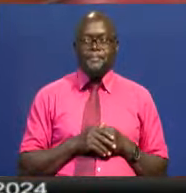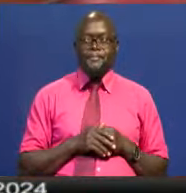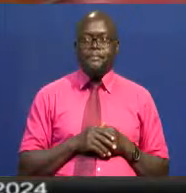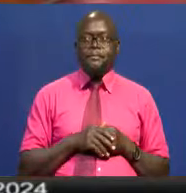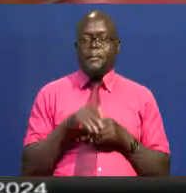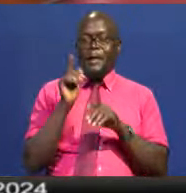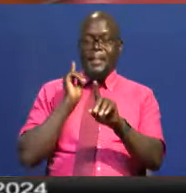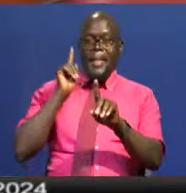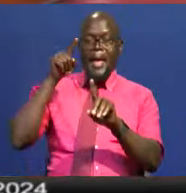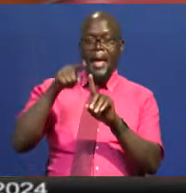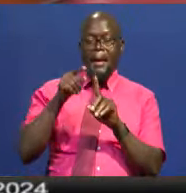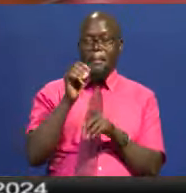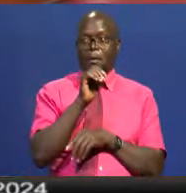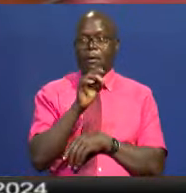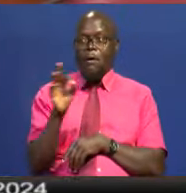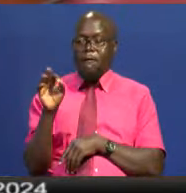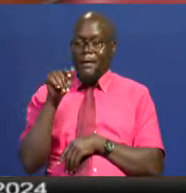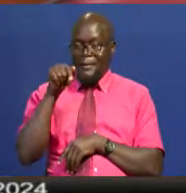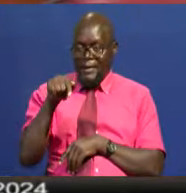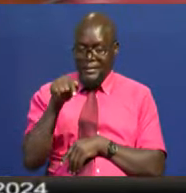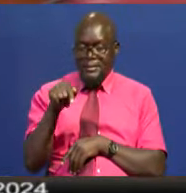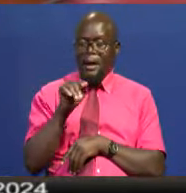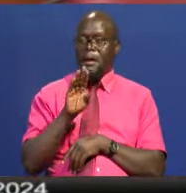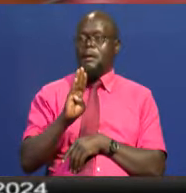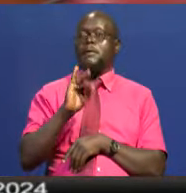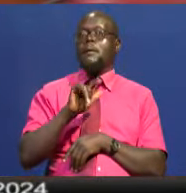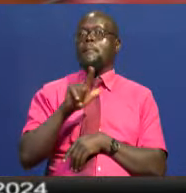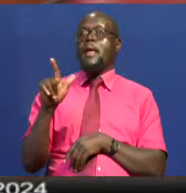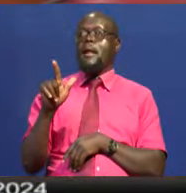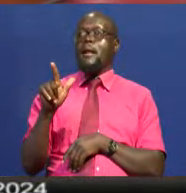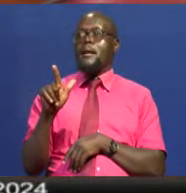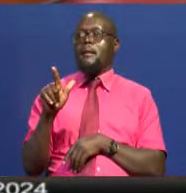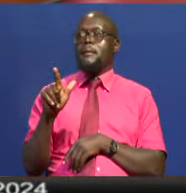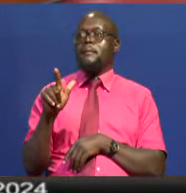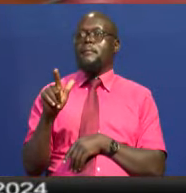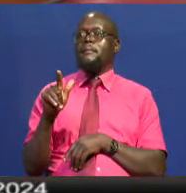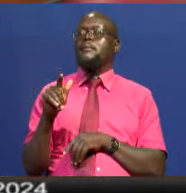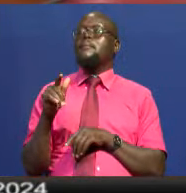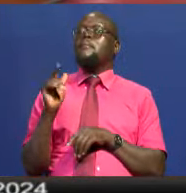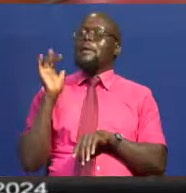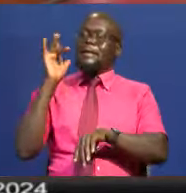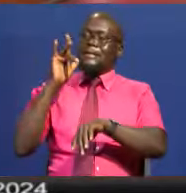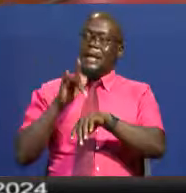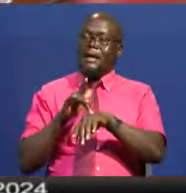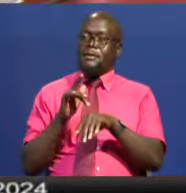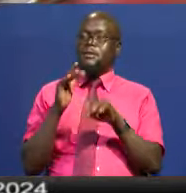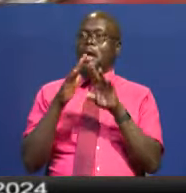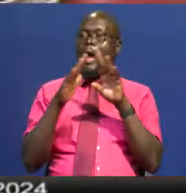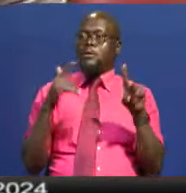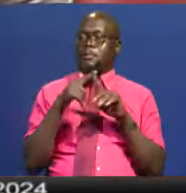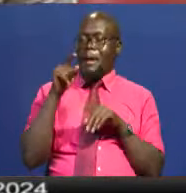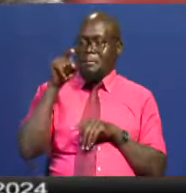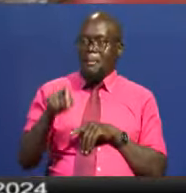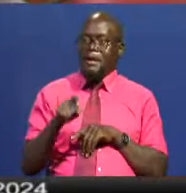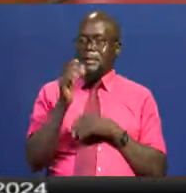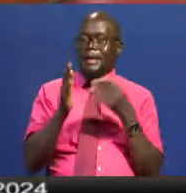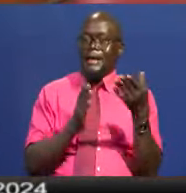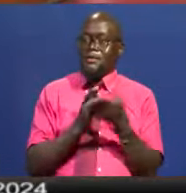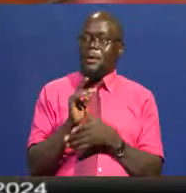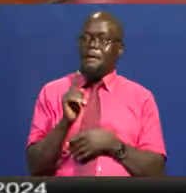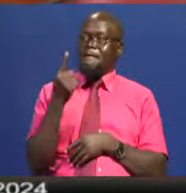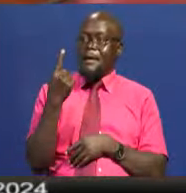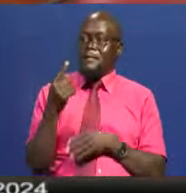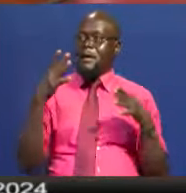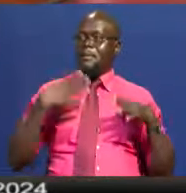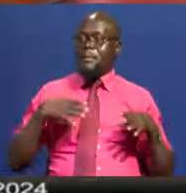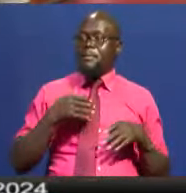The purpose of this particular bill, even though it's tackling only housing, some people are saying we should ensure, first of all,